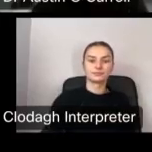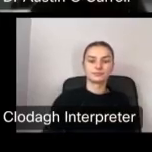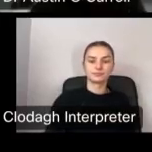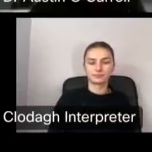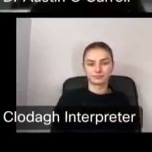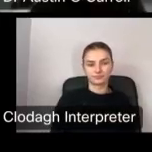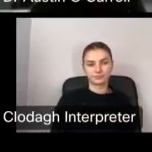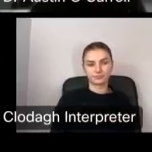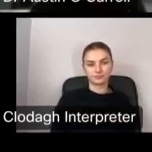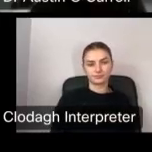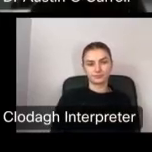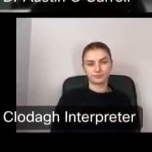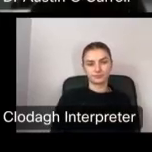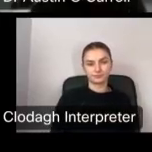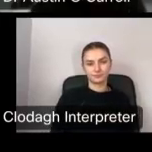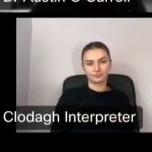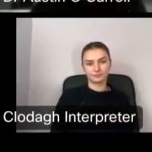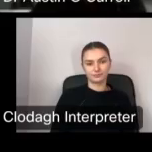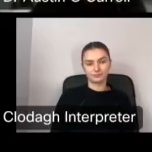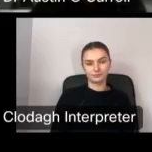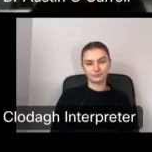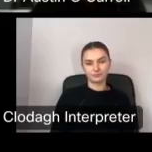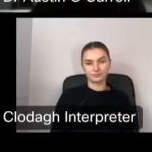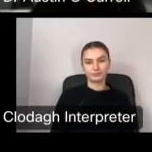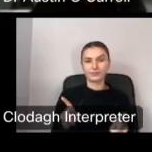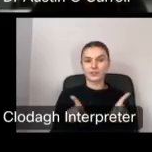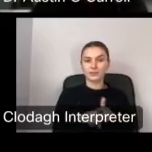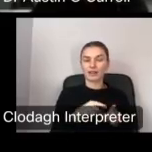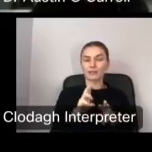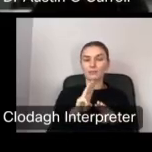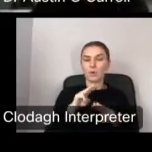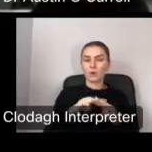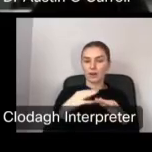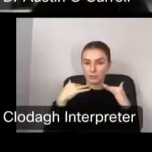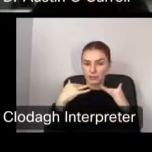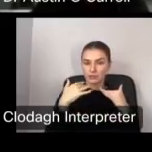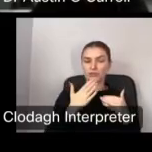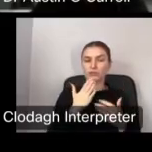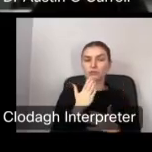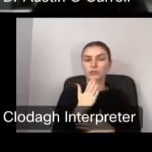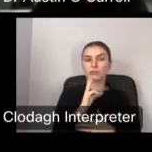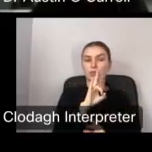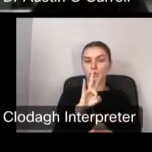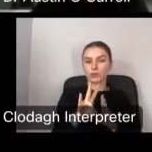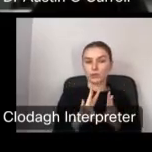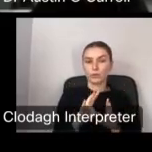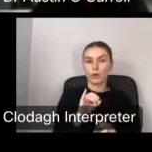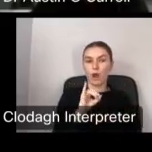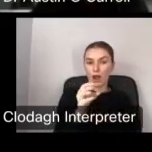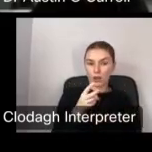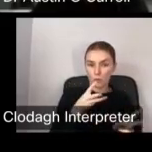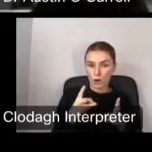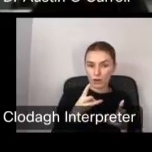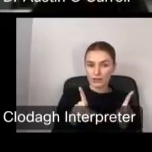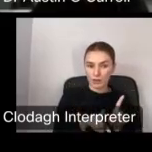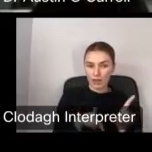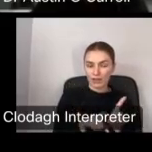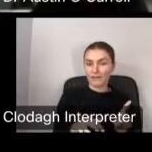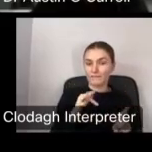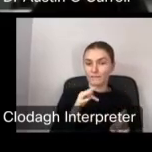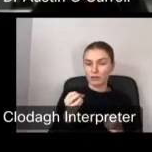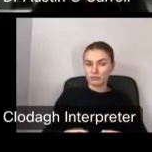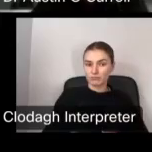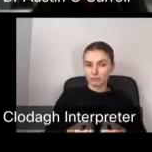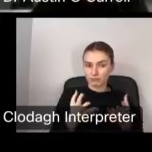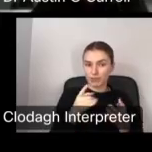Just some of our additional information. So there's some QI work underway. If anybody wants to contribute to that,